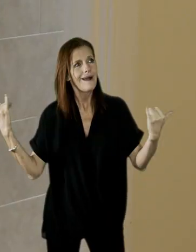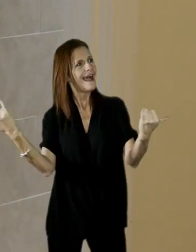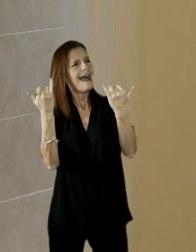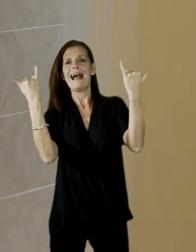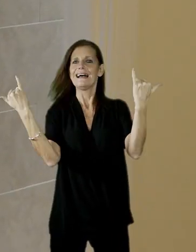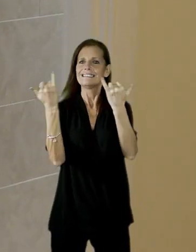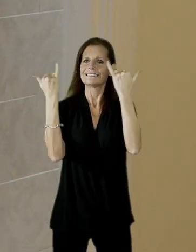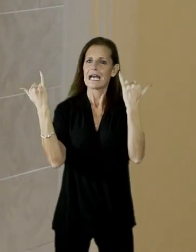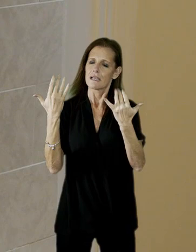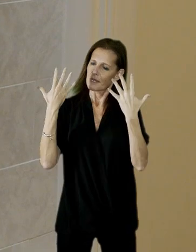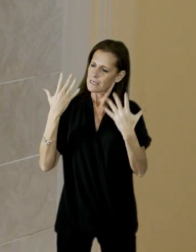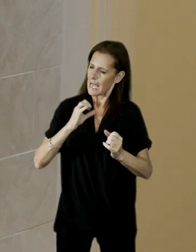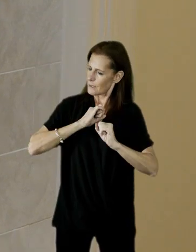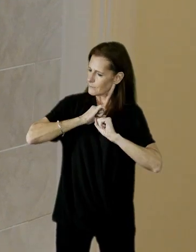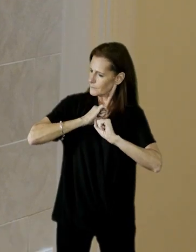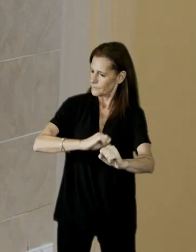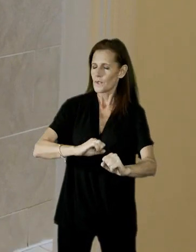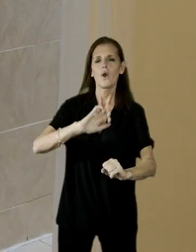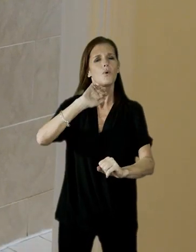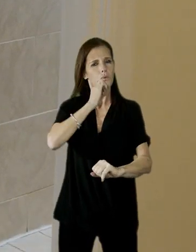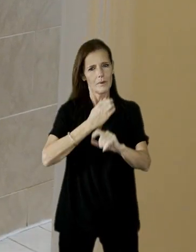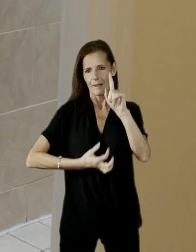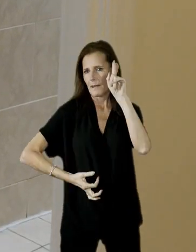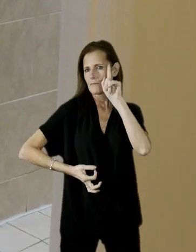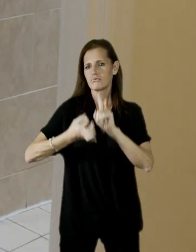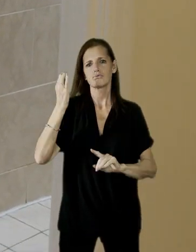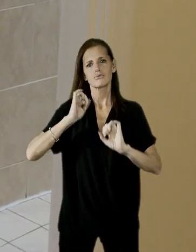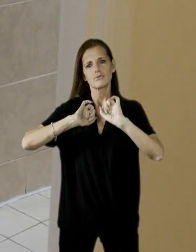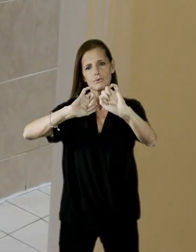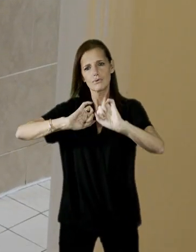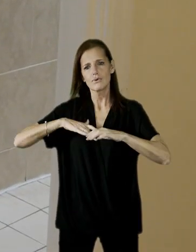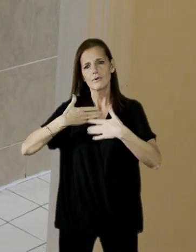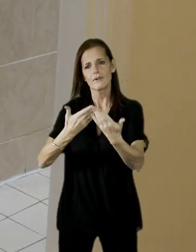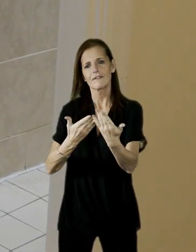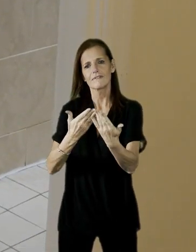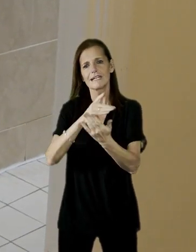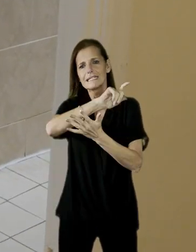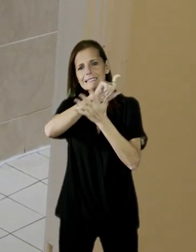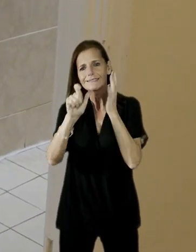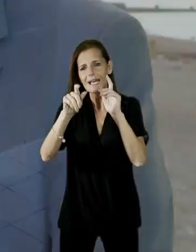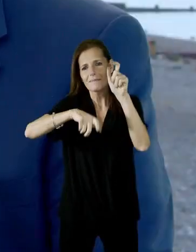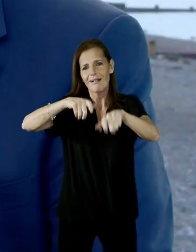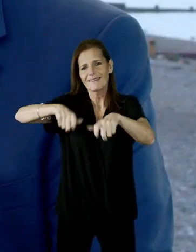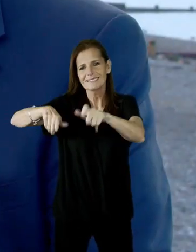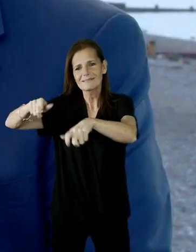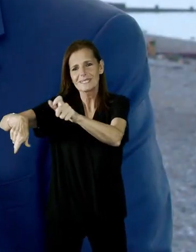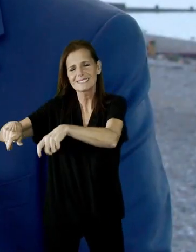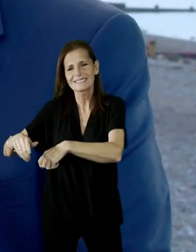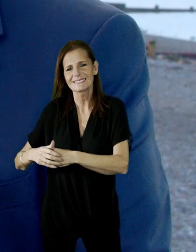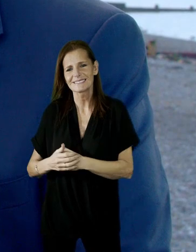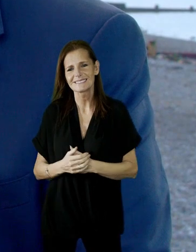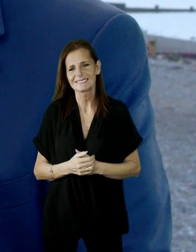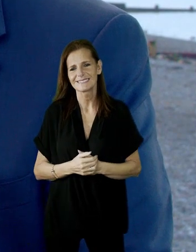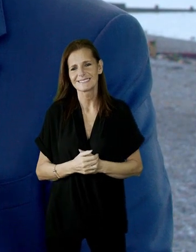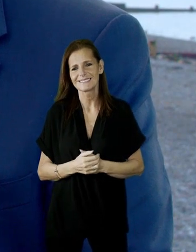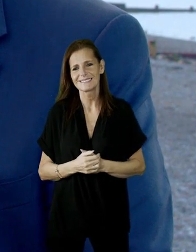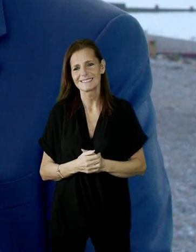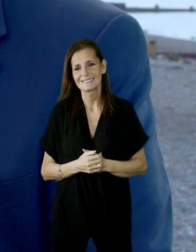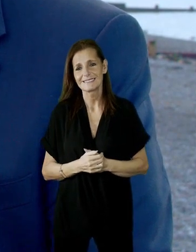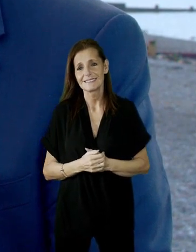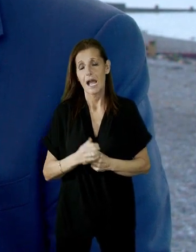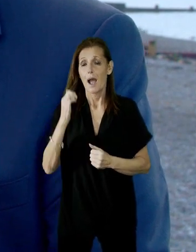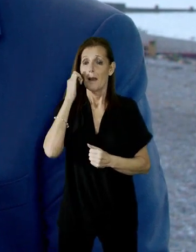committed to enhance their facilities for disabled customers. And the Blackpool Transport